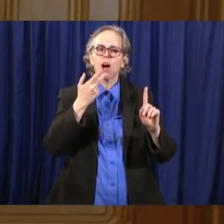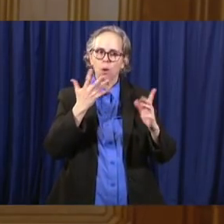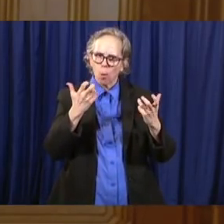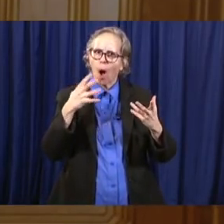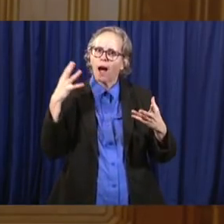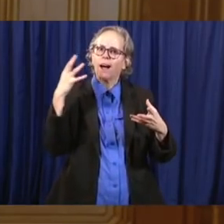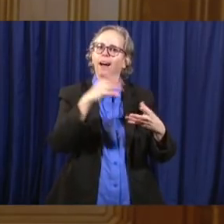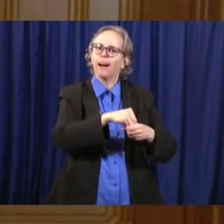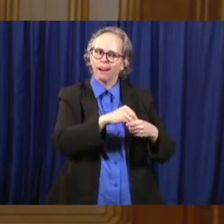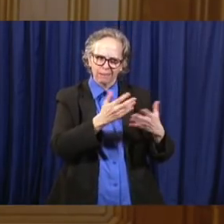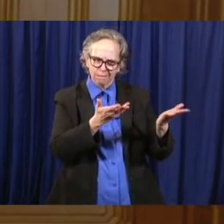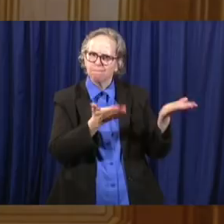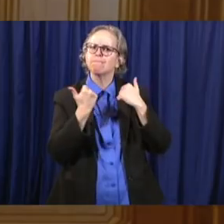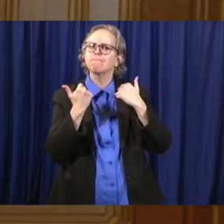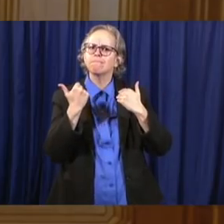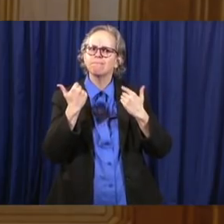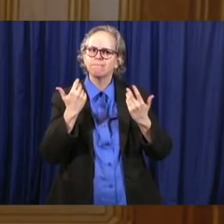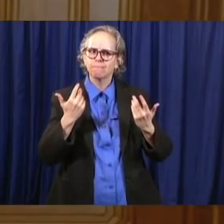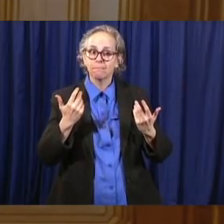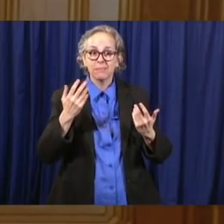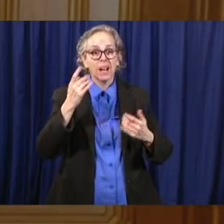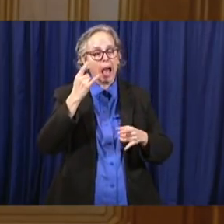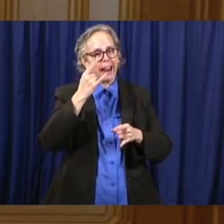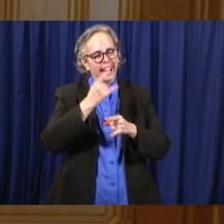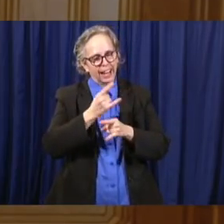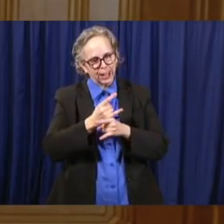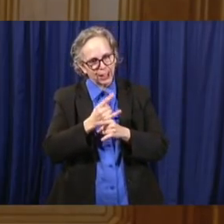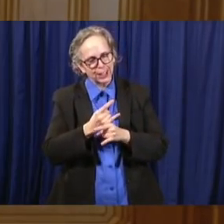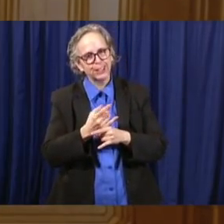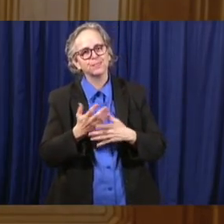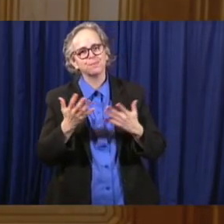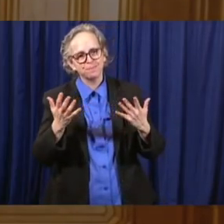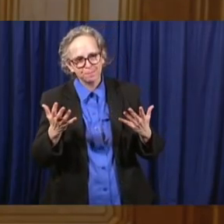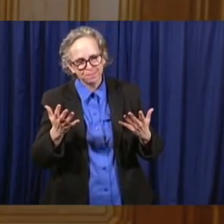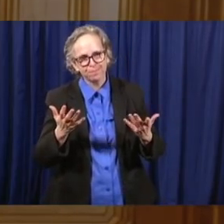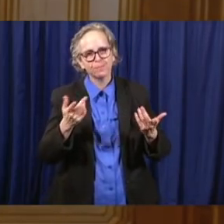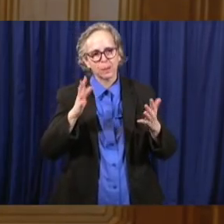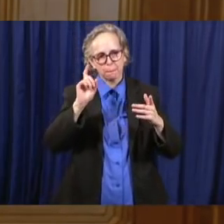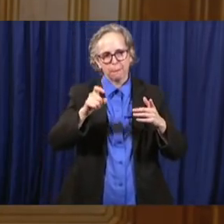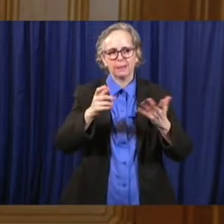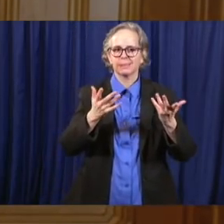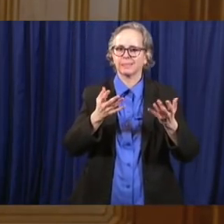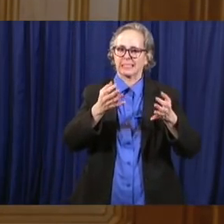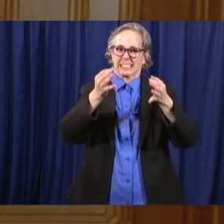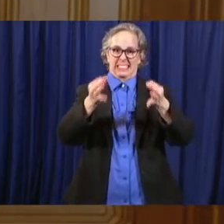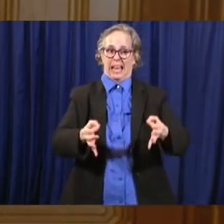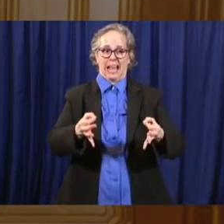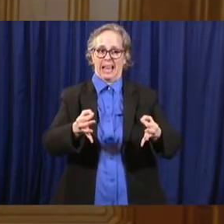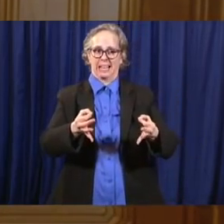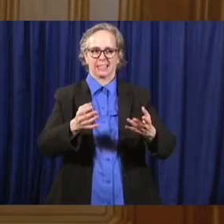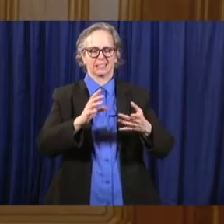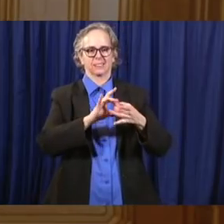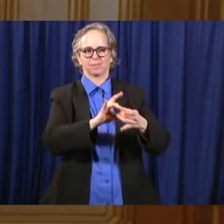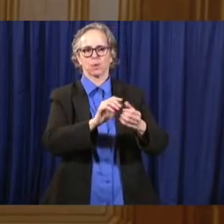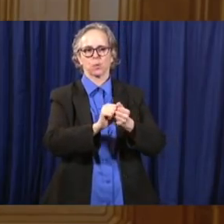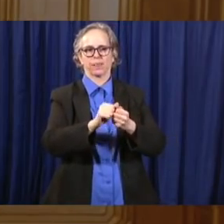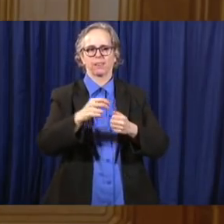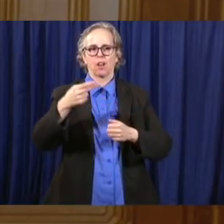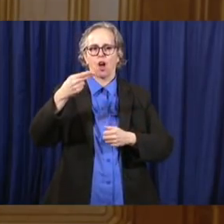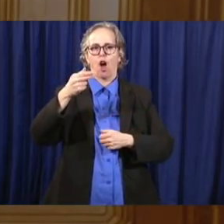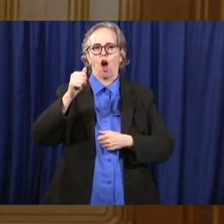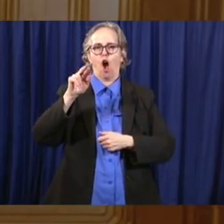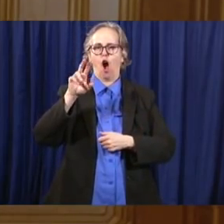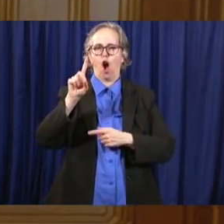the liquor controls decision, this has to do basically with hard liquor. It's a